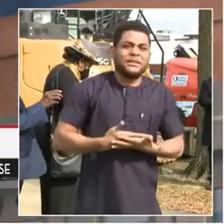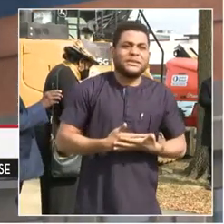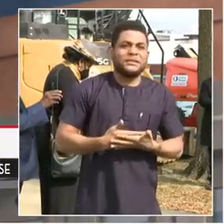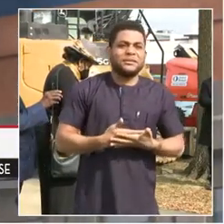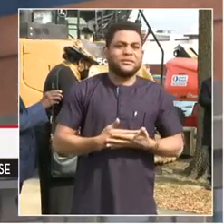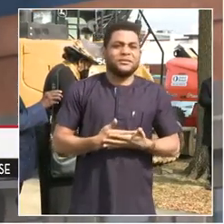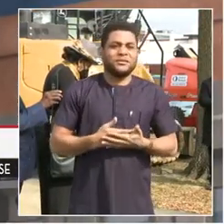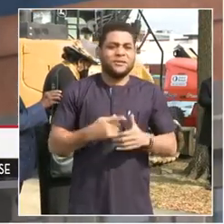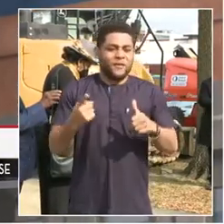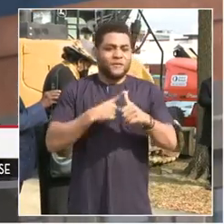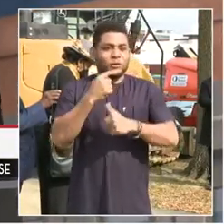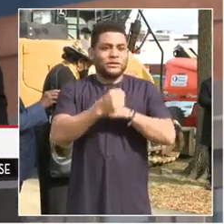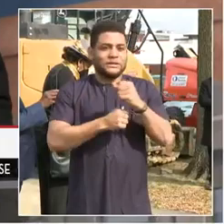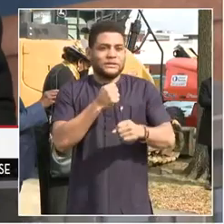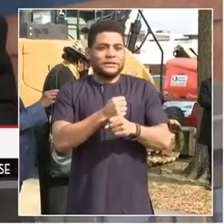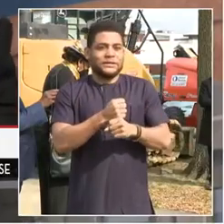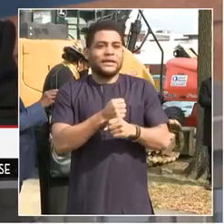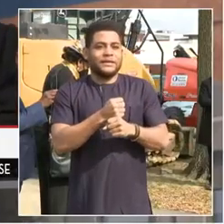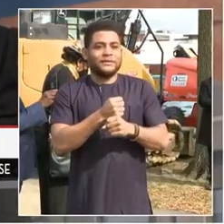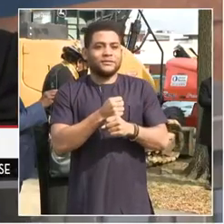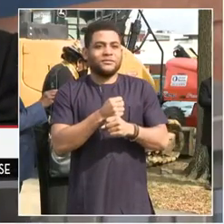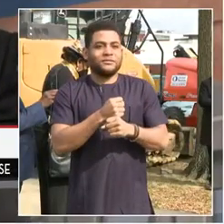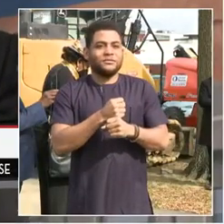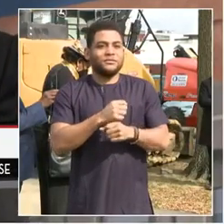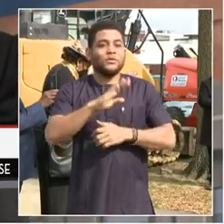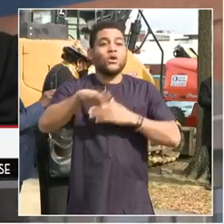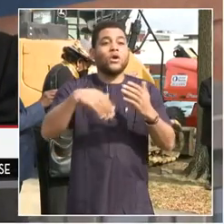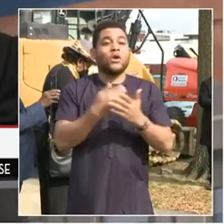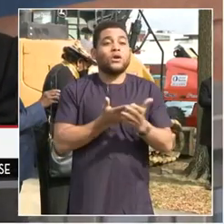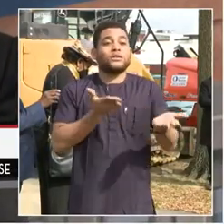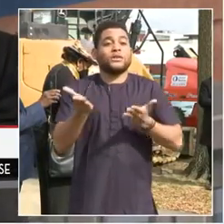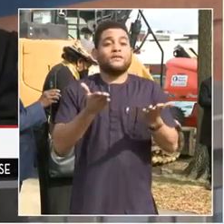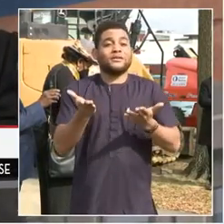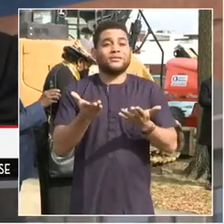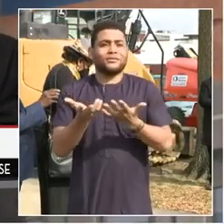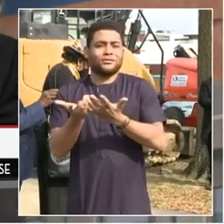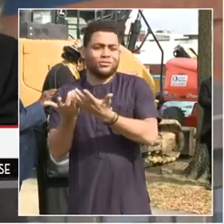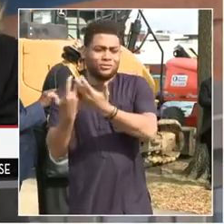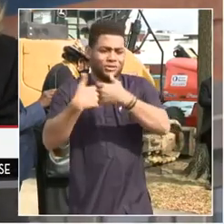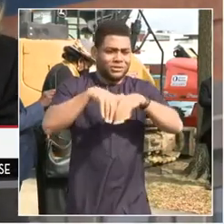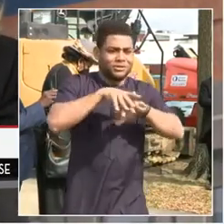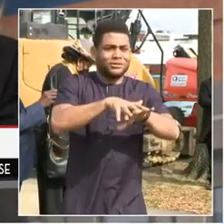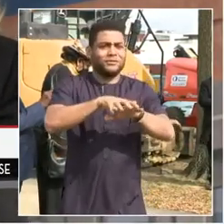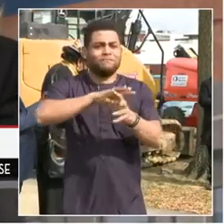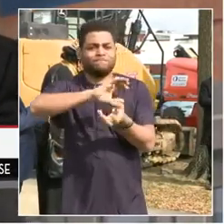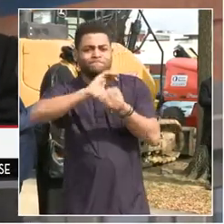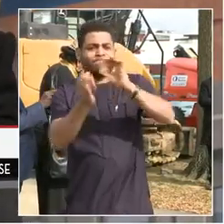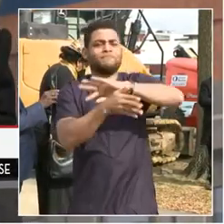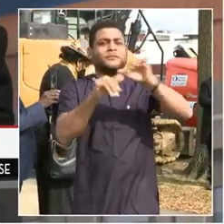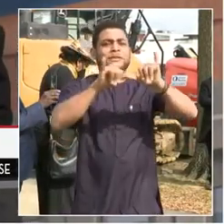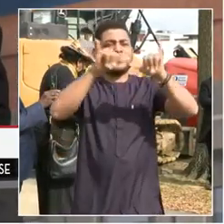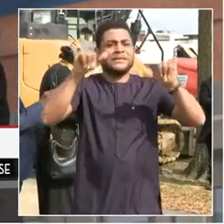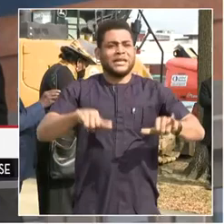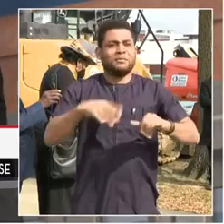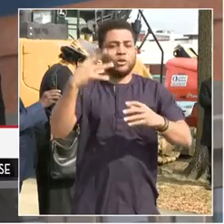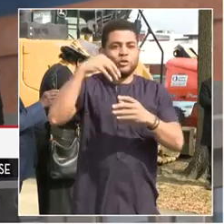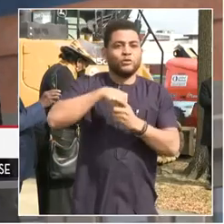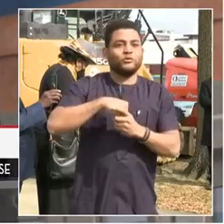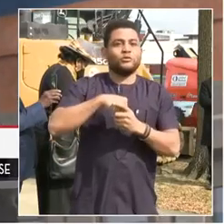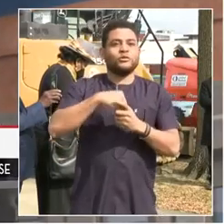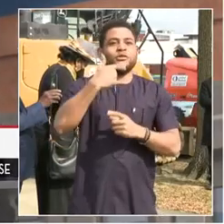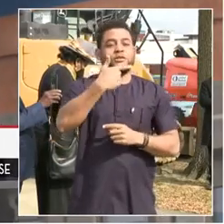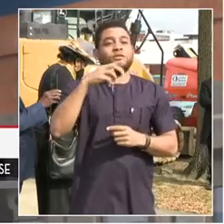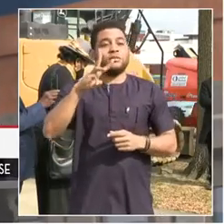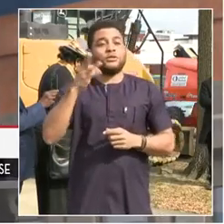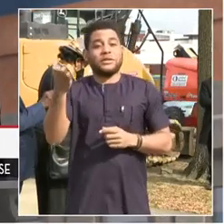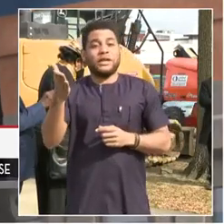All of these services are fully integrated into a system of care that includes GW Hospital and Foggy Bottom, and with the